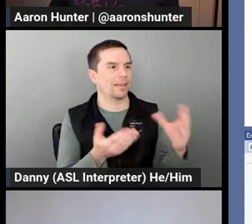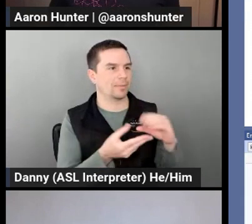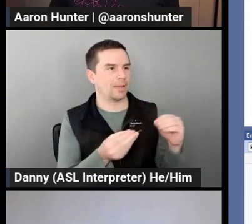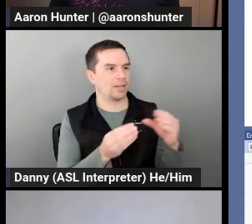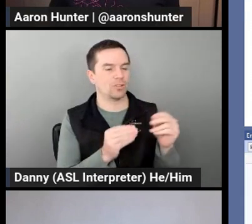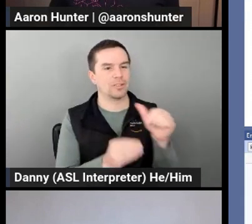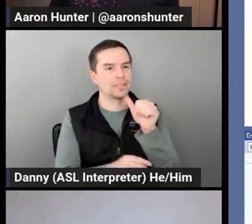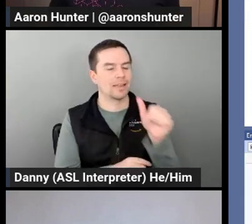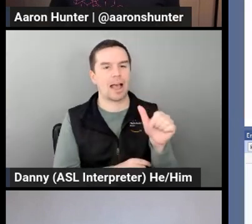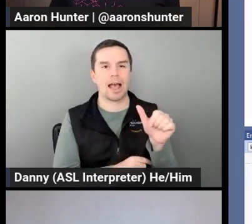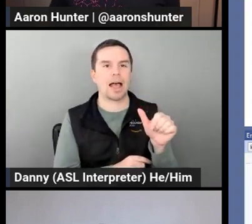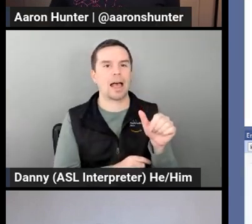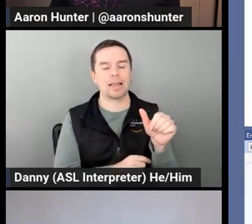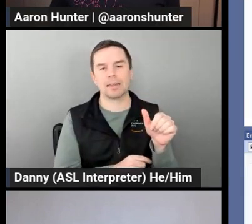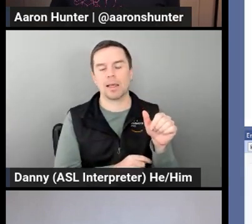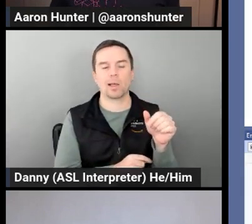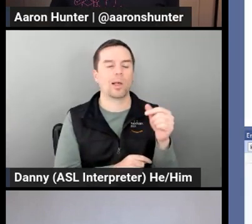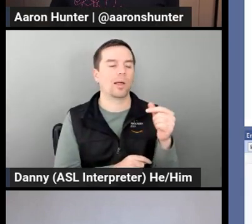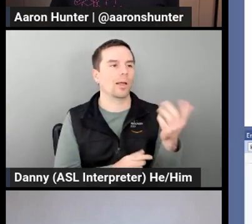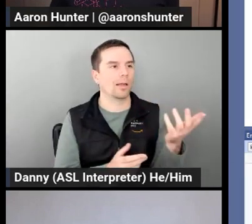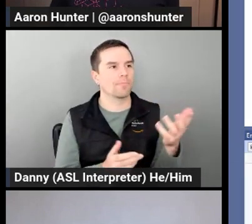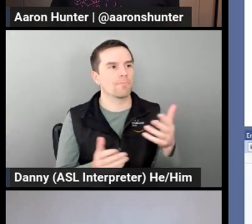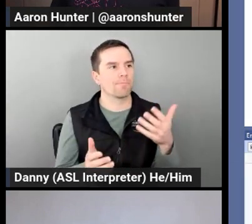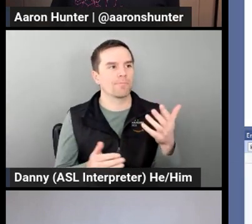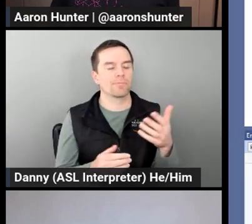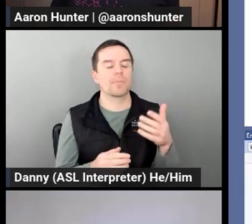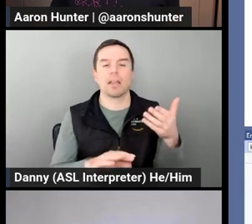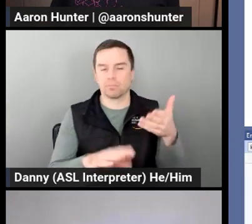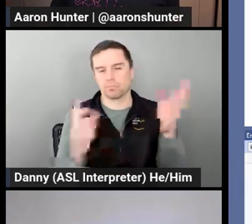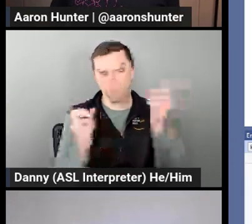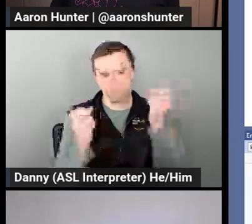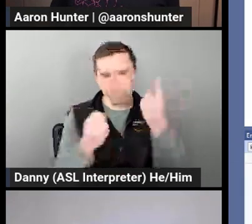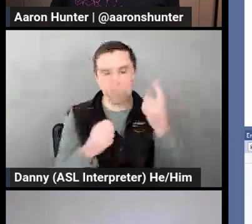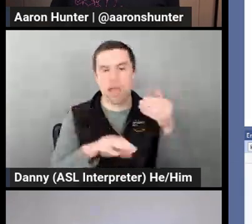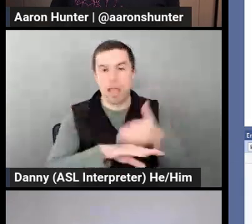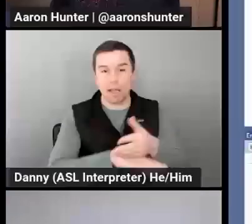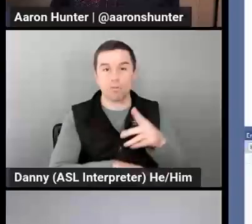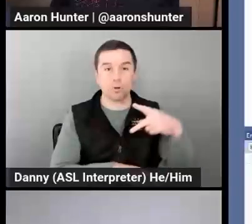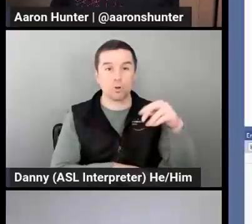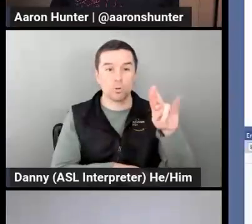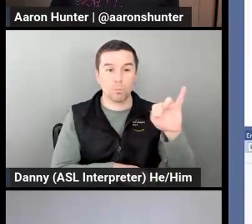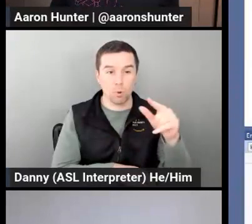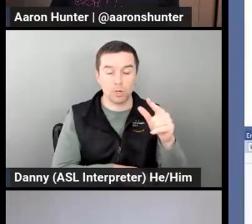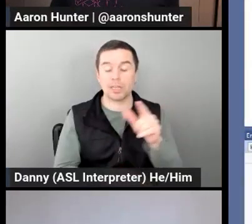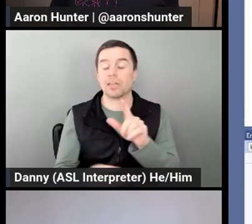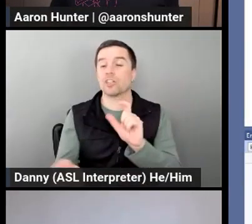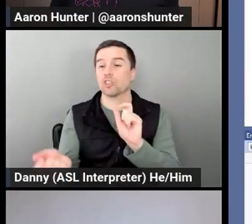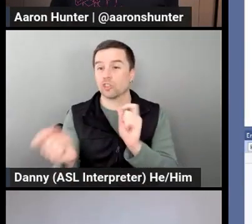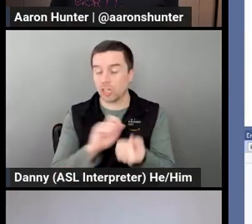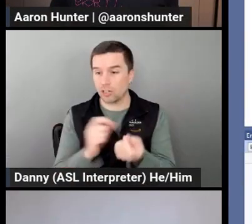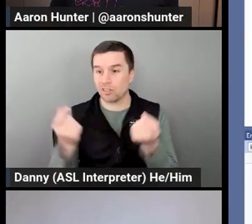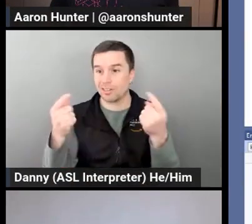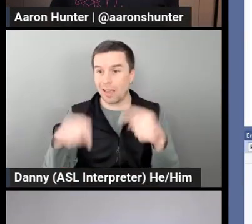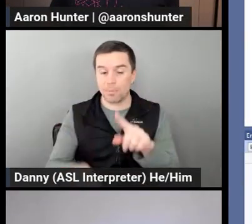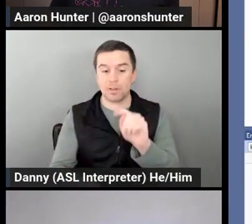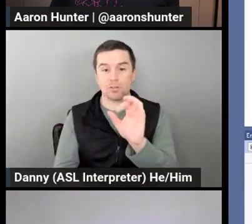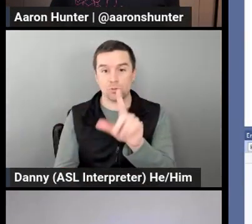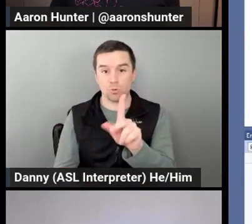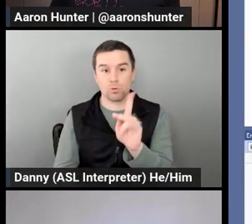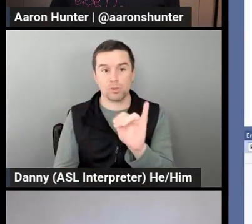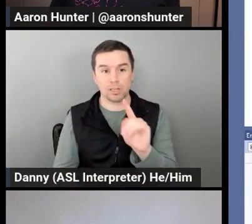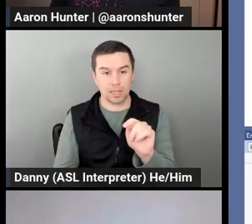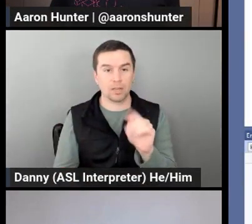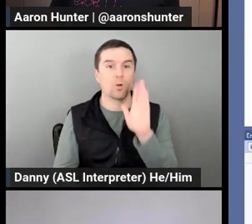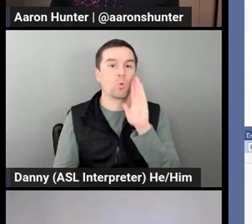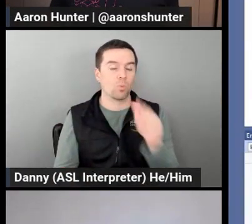a silver bullet in terms of once you do hit the porting and the toolkit makes the changes, in almost every case, there might be few outliers. We talk